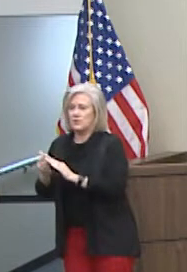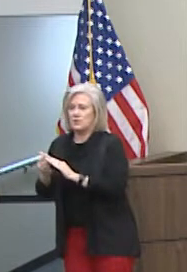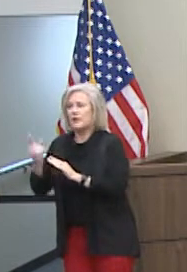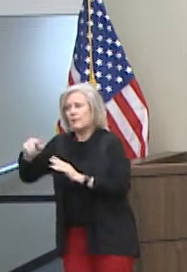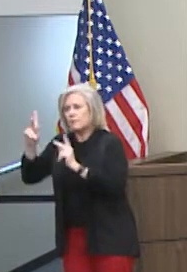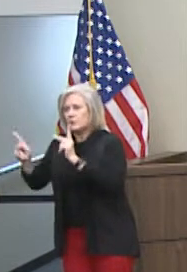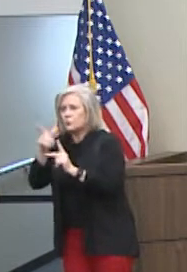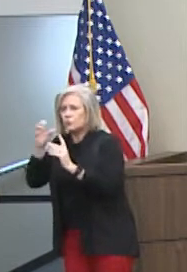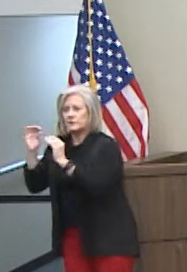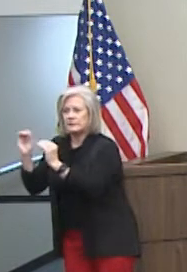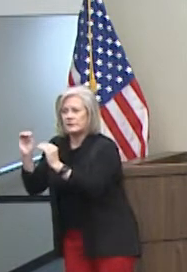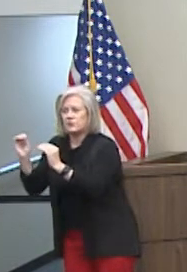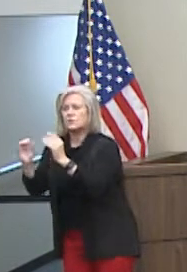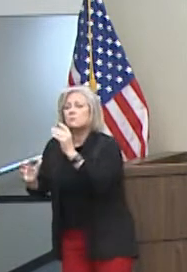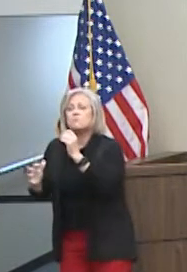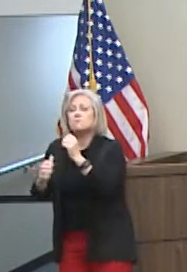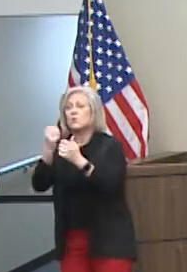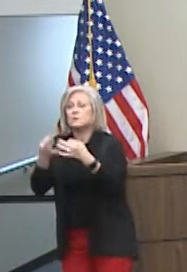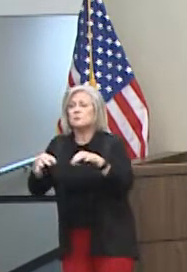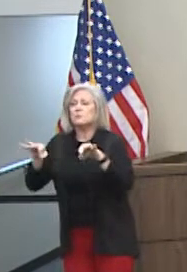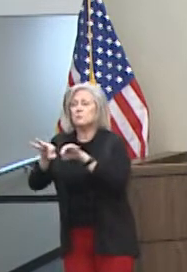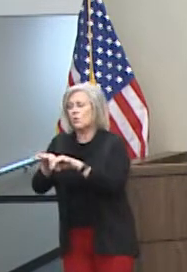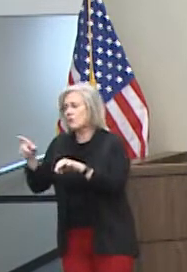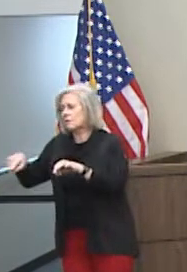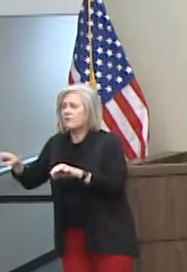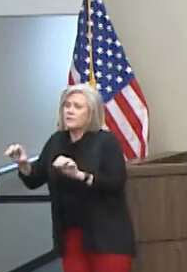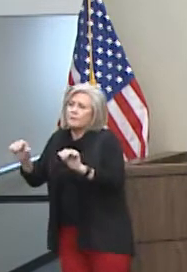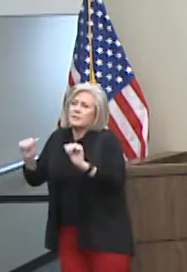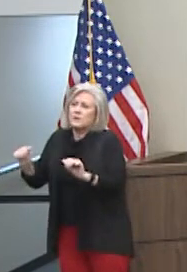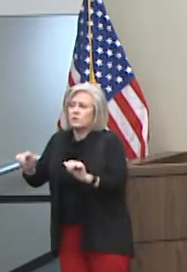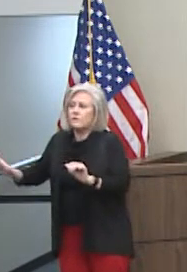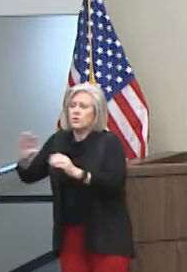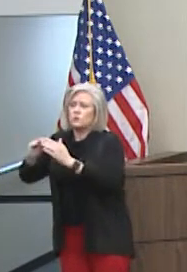educators, and most of all, in the limitless potential of its